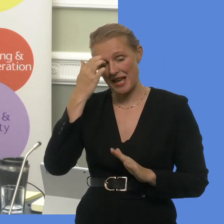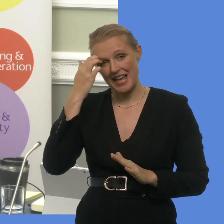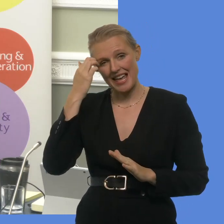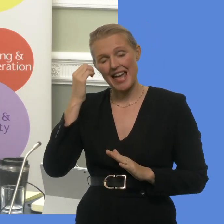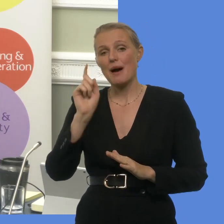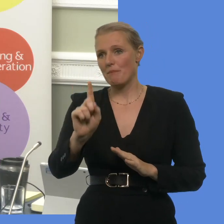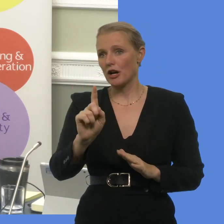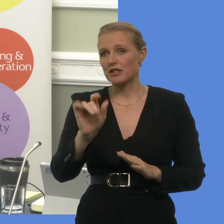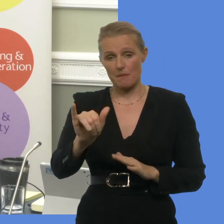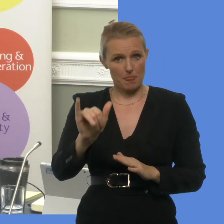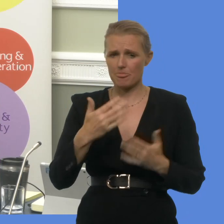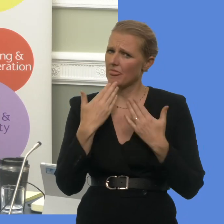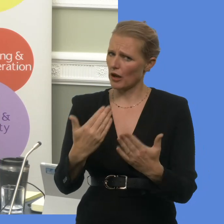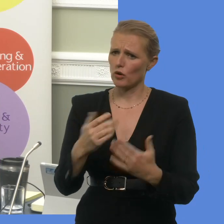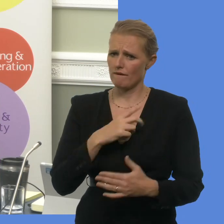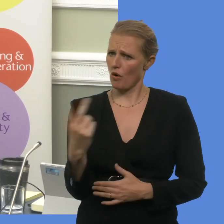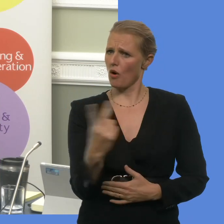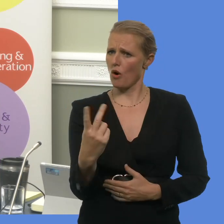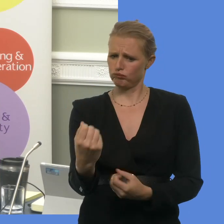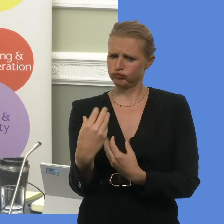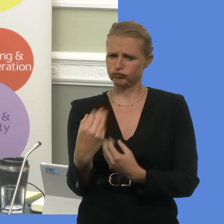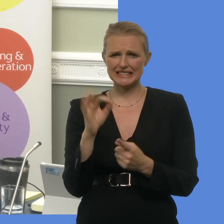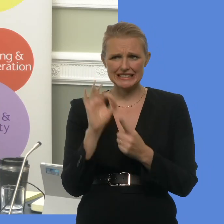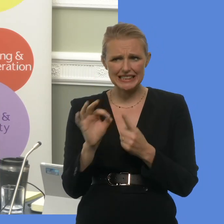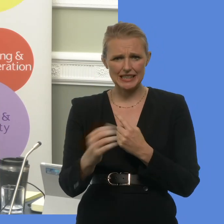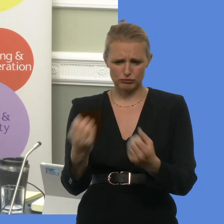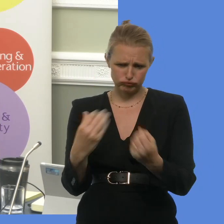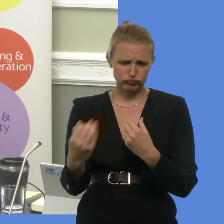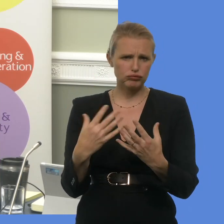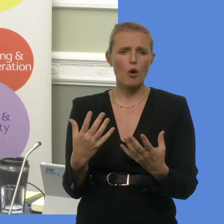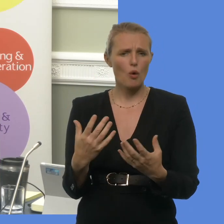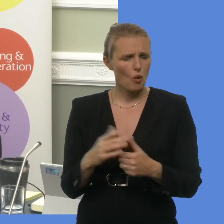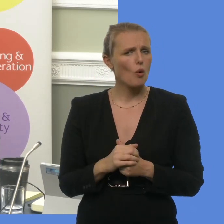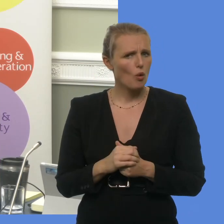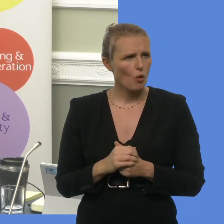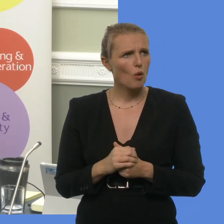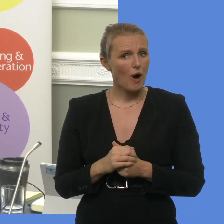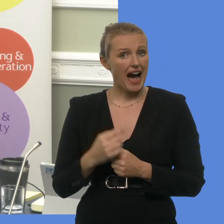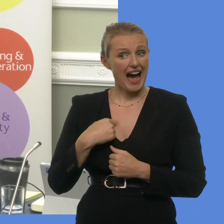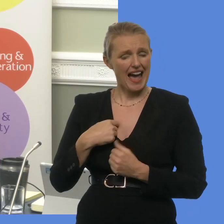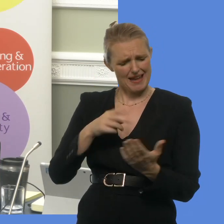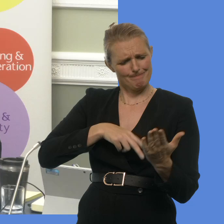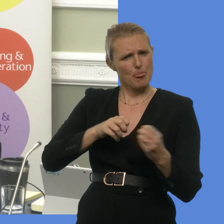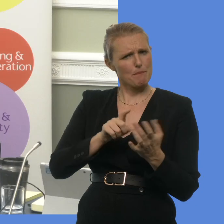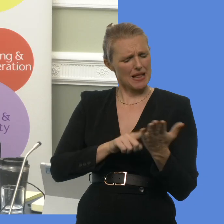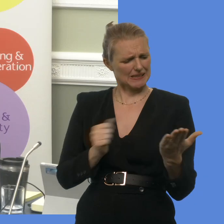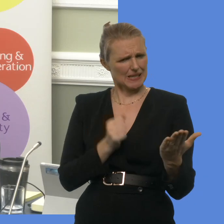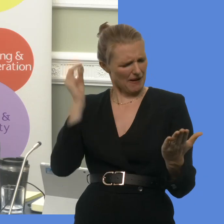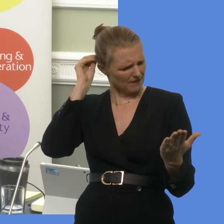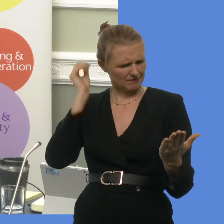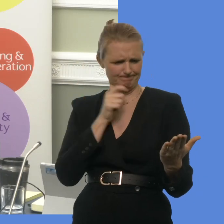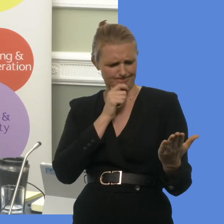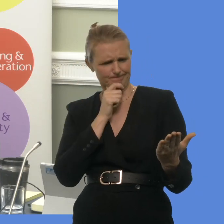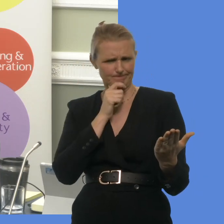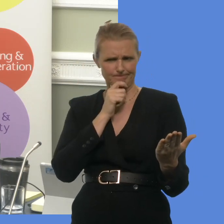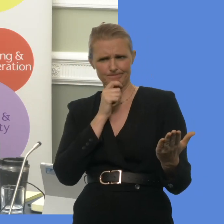However, and I thank you for the detail in your presentation, and it has touched on a lot of points that my own reading of the bill has picked up upon.